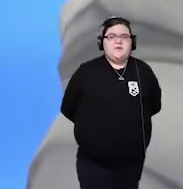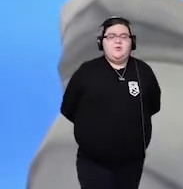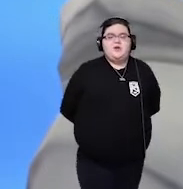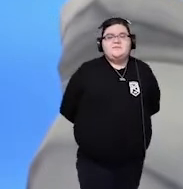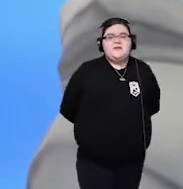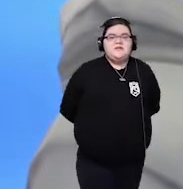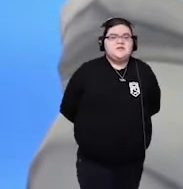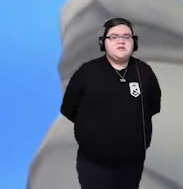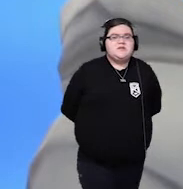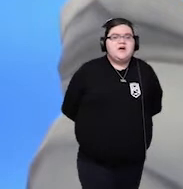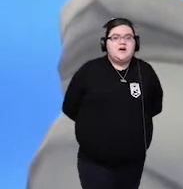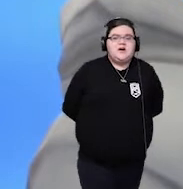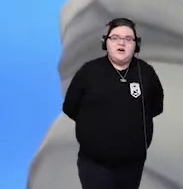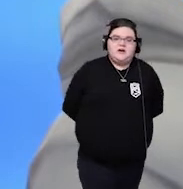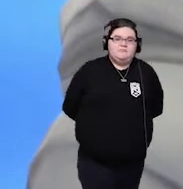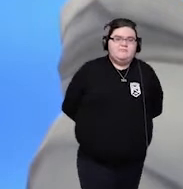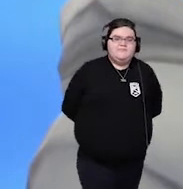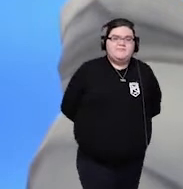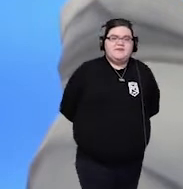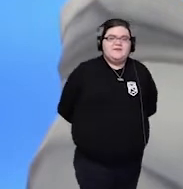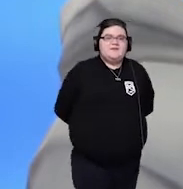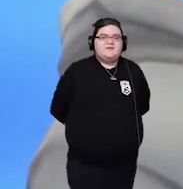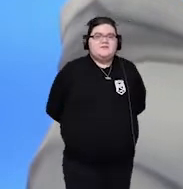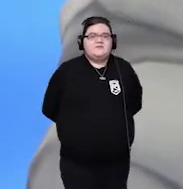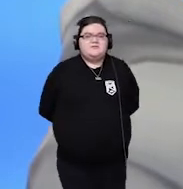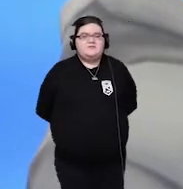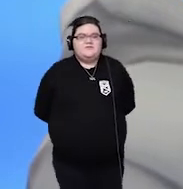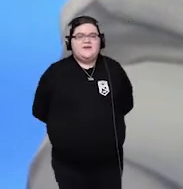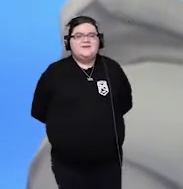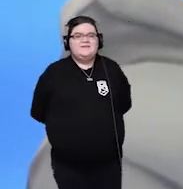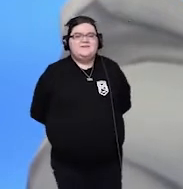Coffee. Make appointments. There you go.